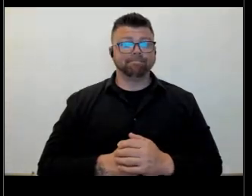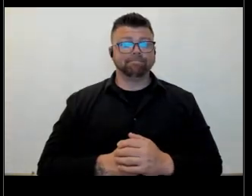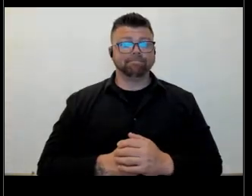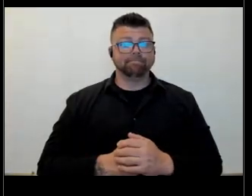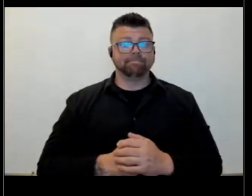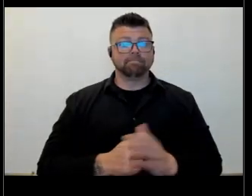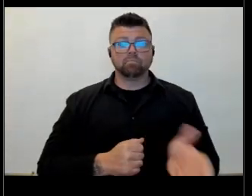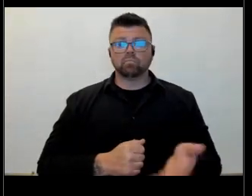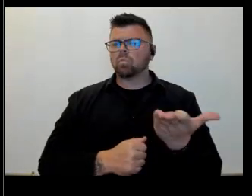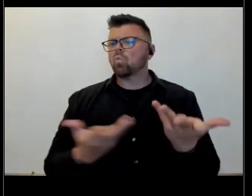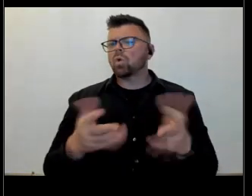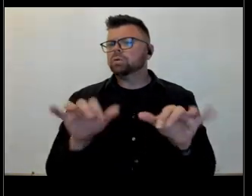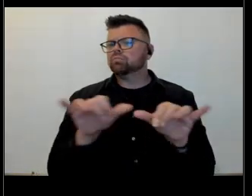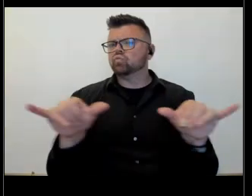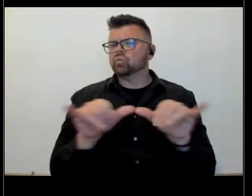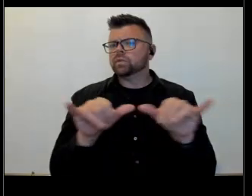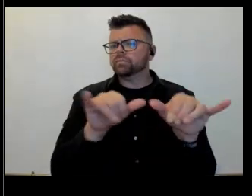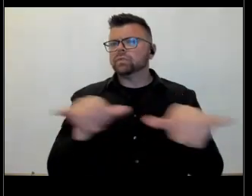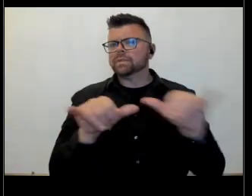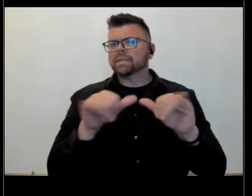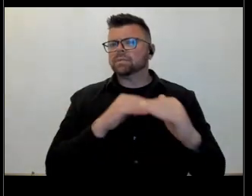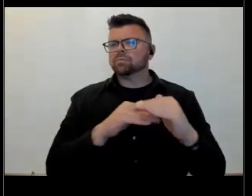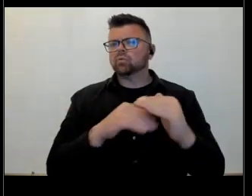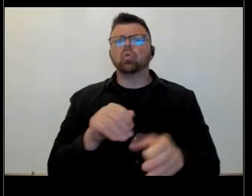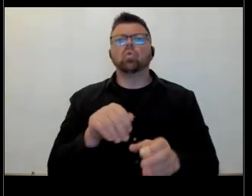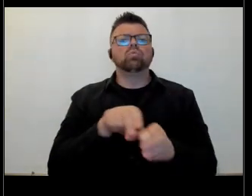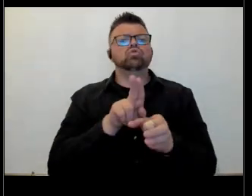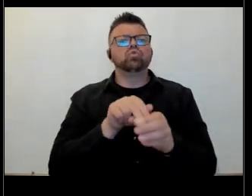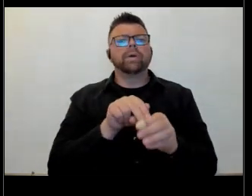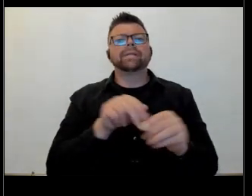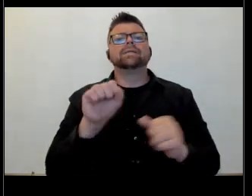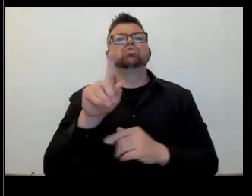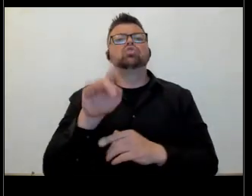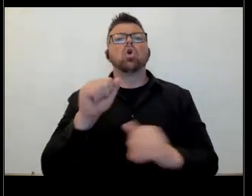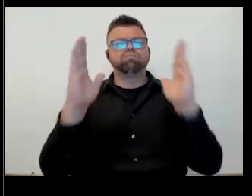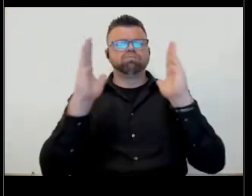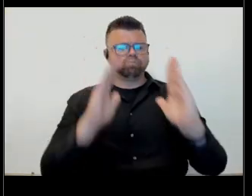What is the width of a standard accessible toilet stall?